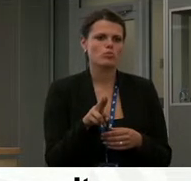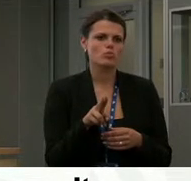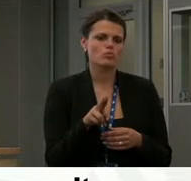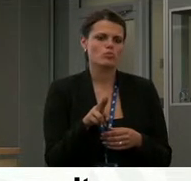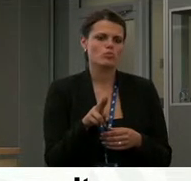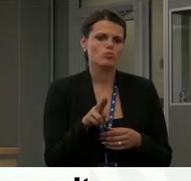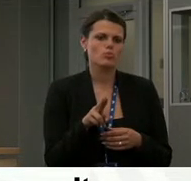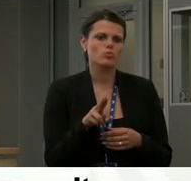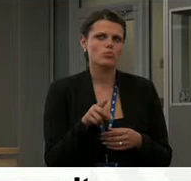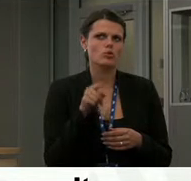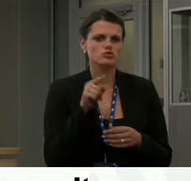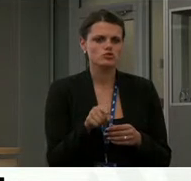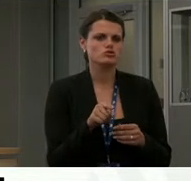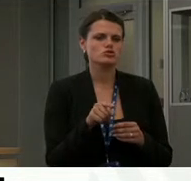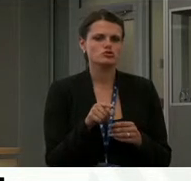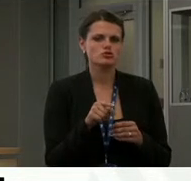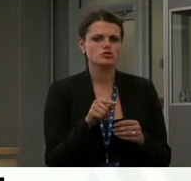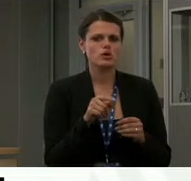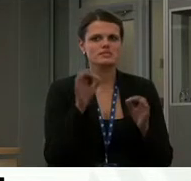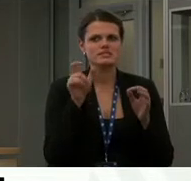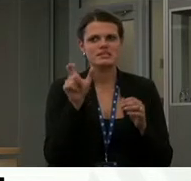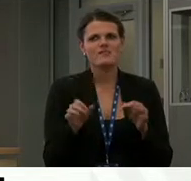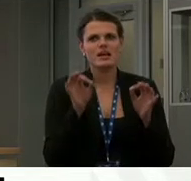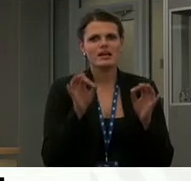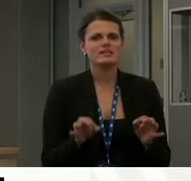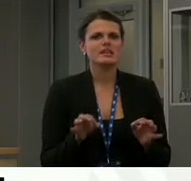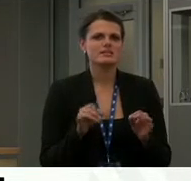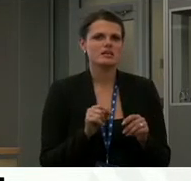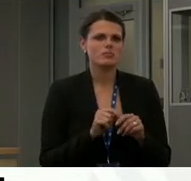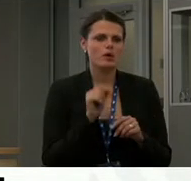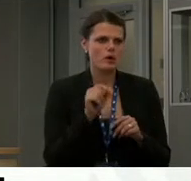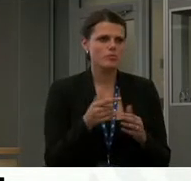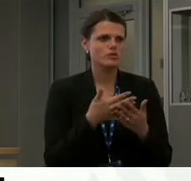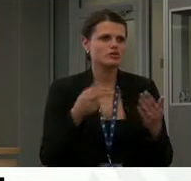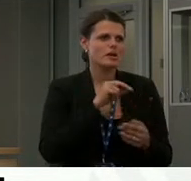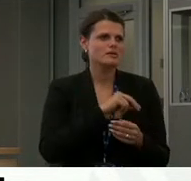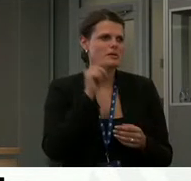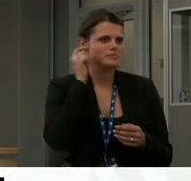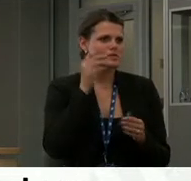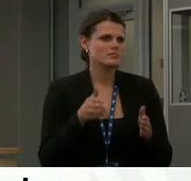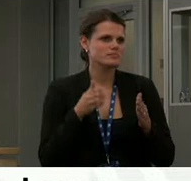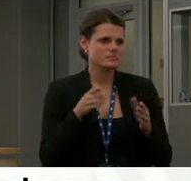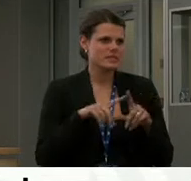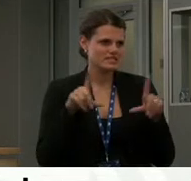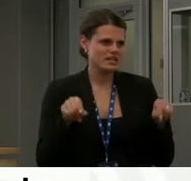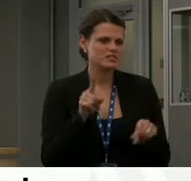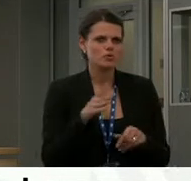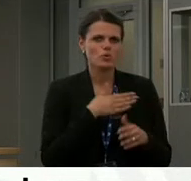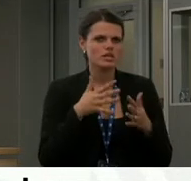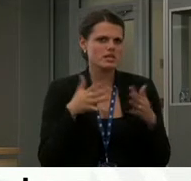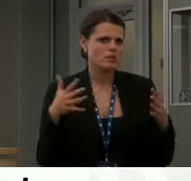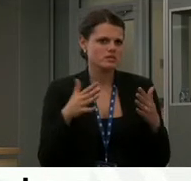symbols of violations of human rights, large psychiatric institutions. They still exist in many, many